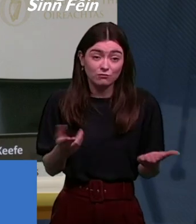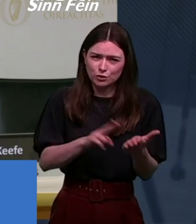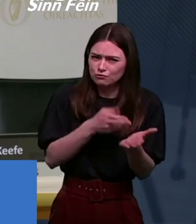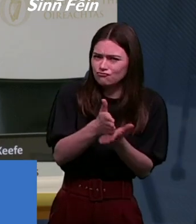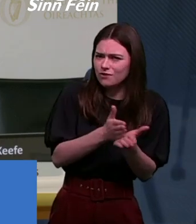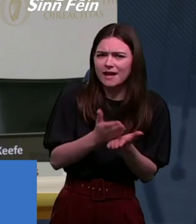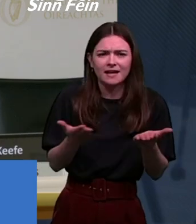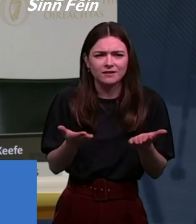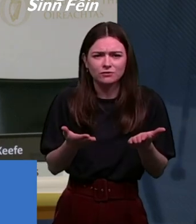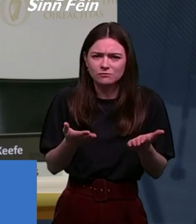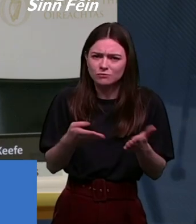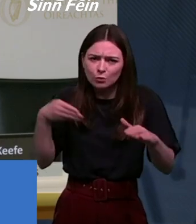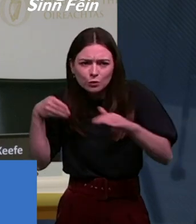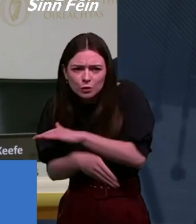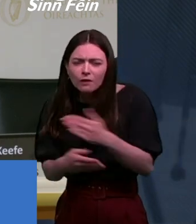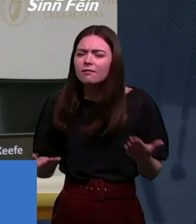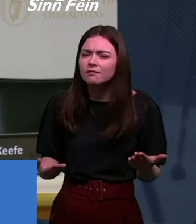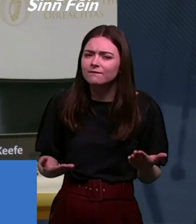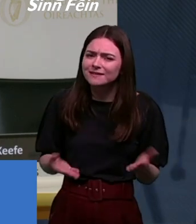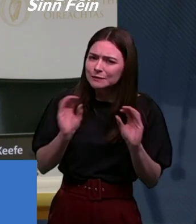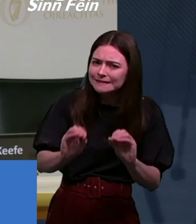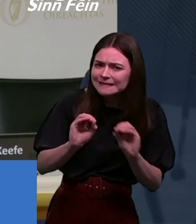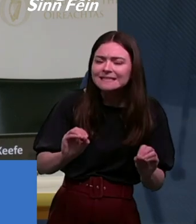can go under the tunnel. Like